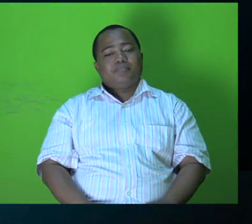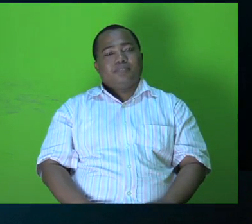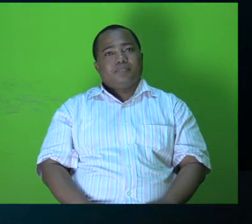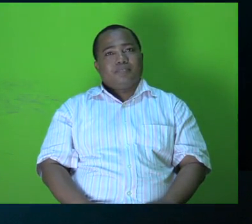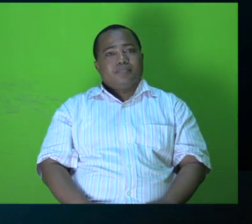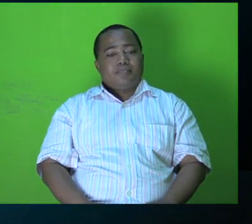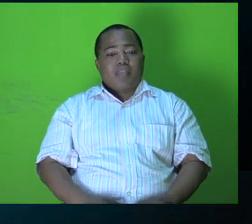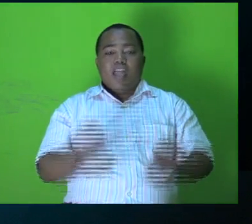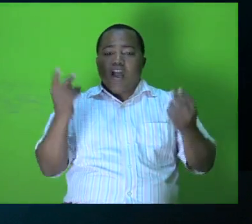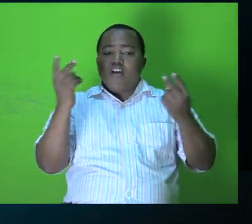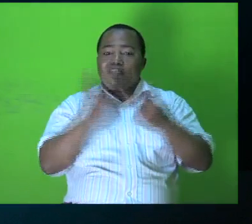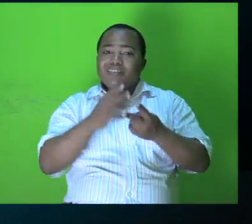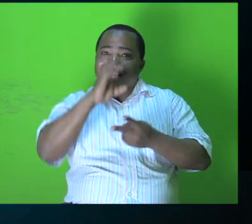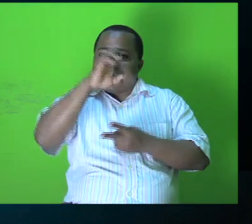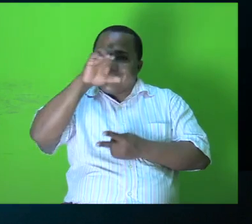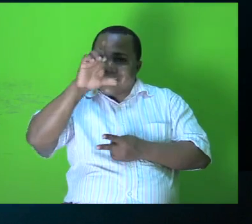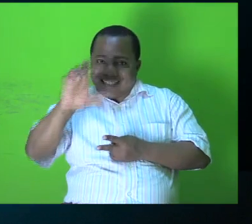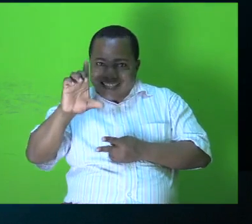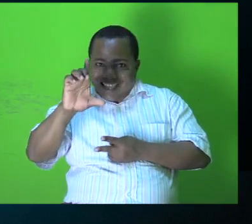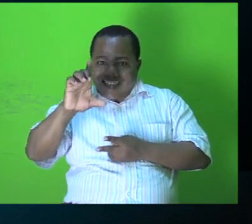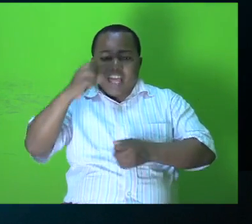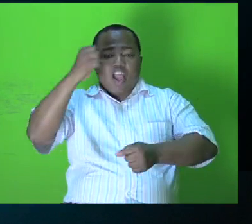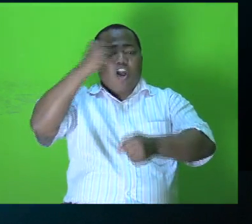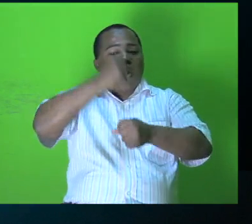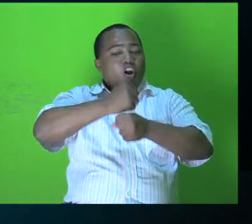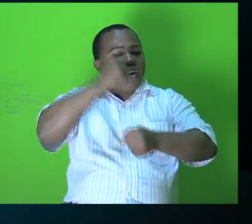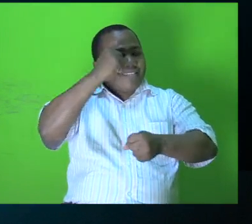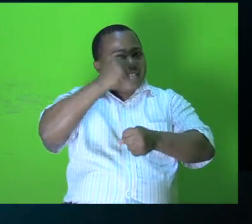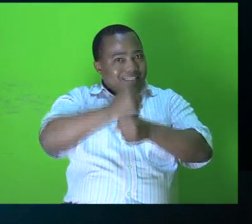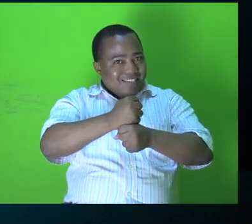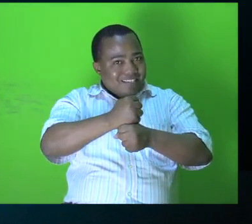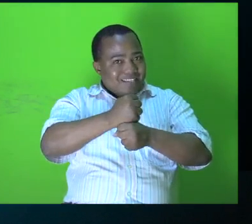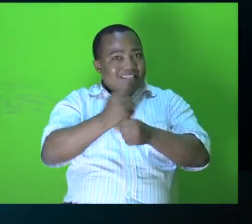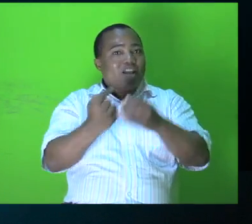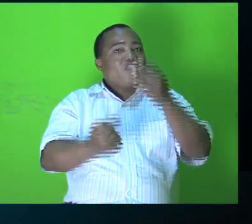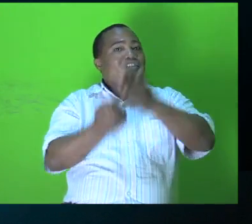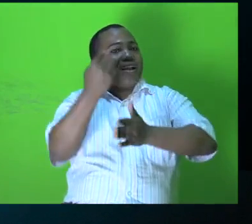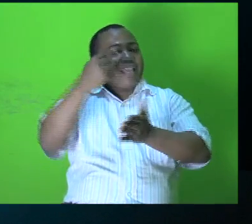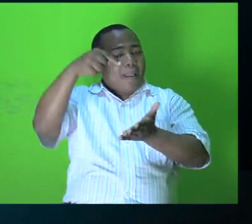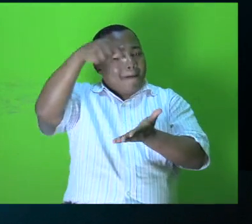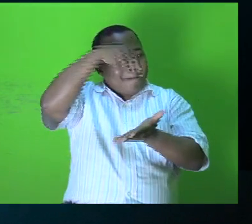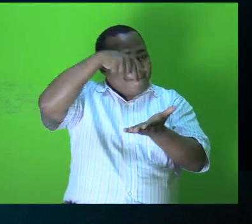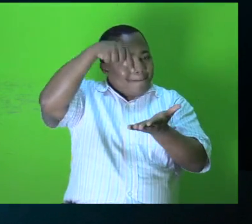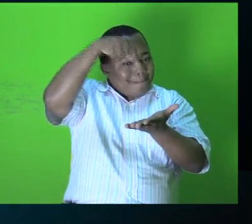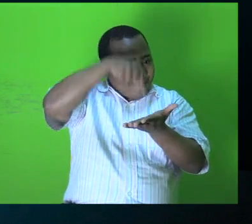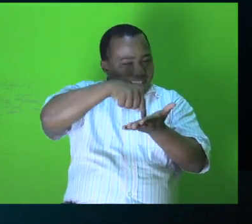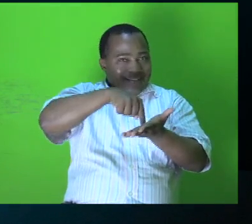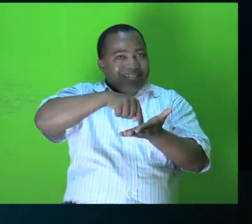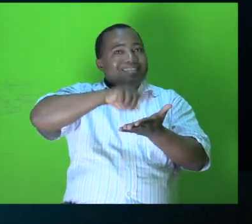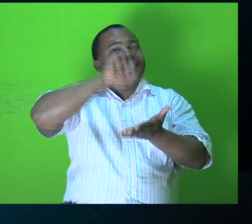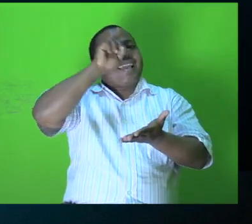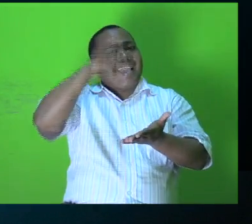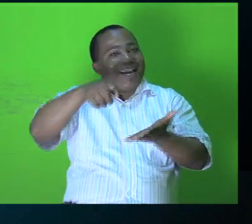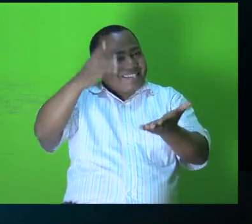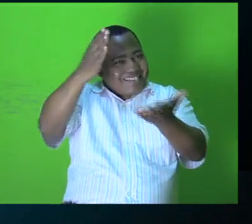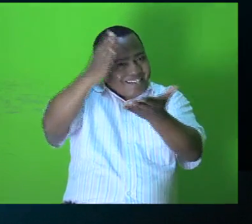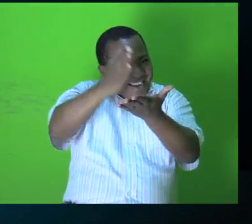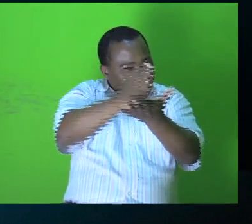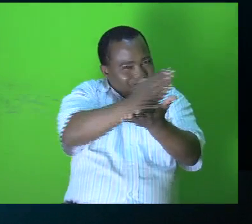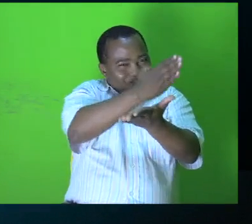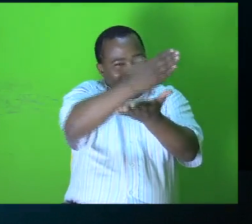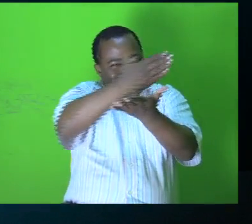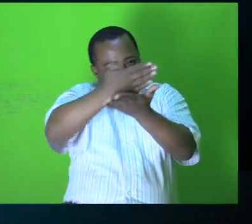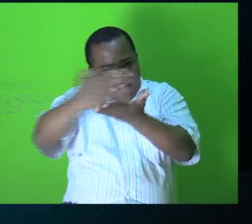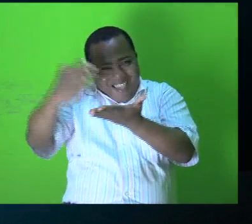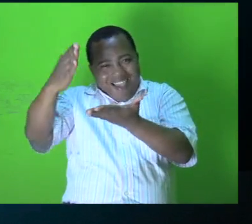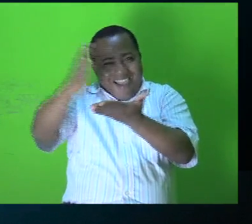And the cell constricts across the middle and divides